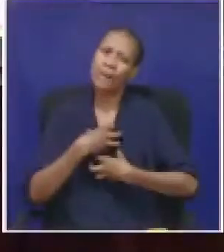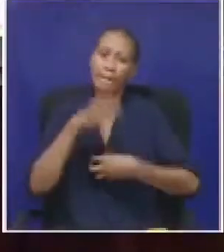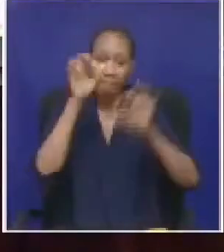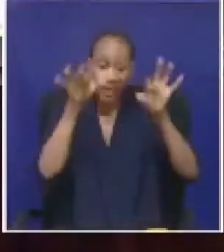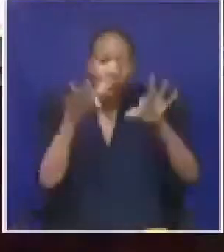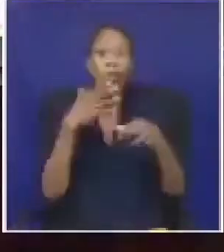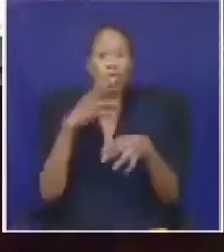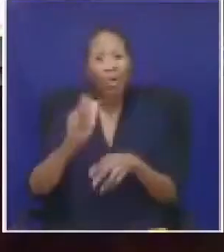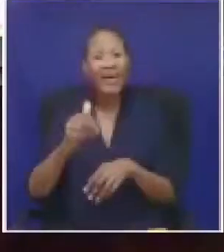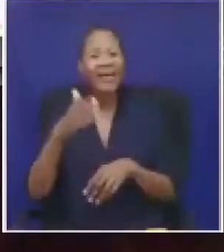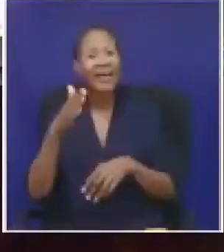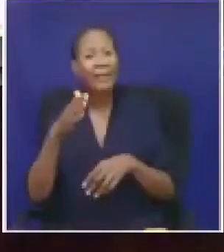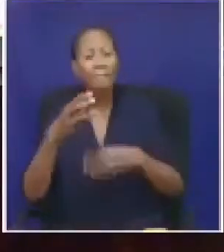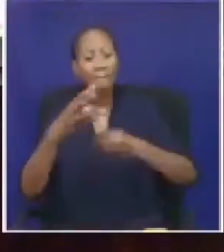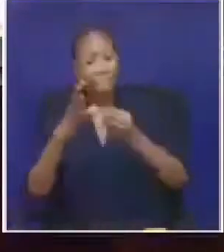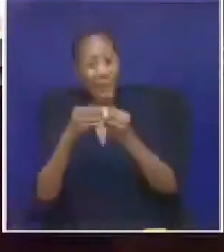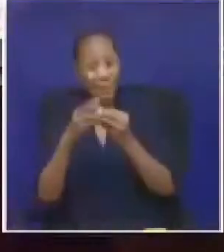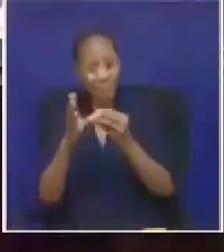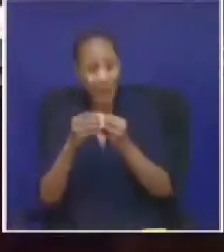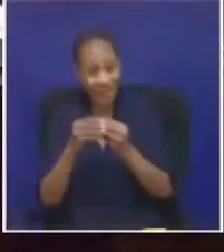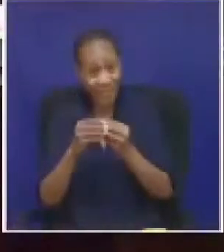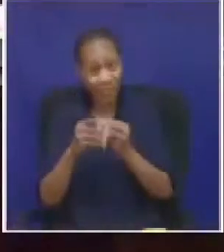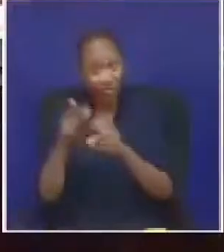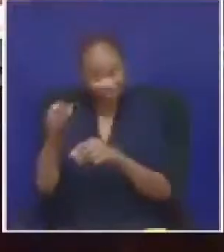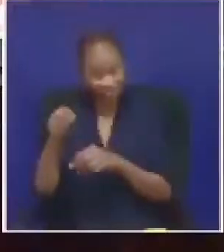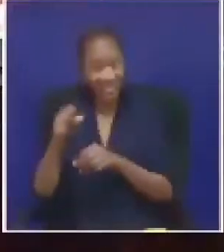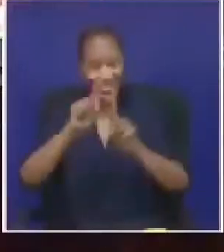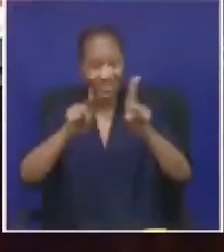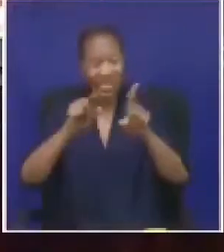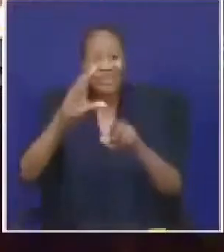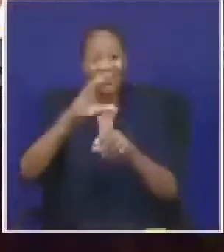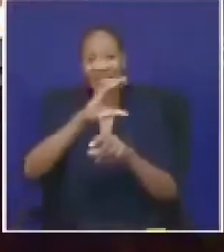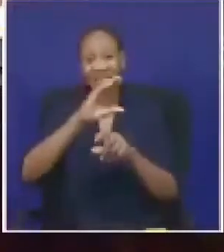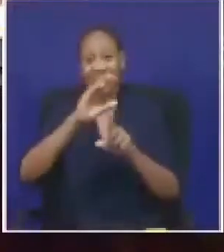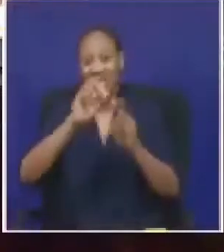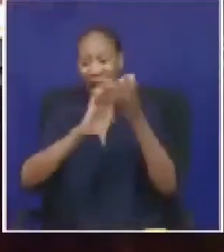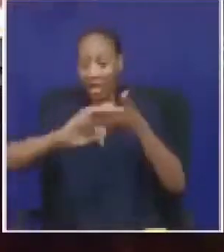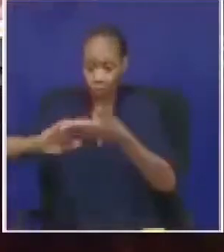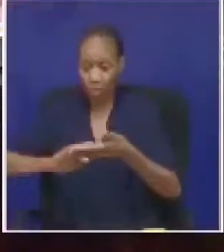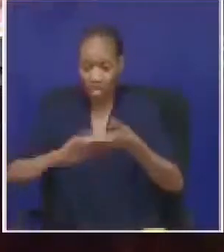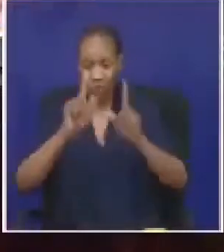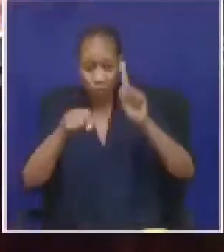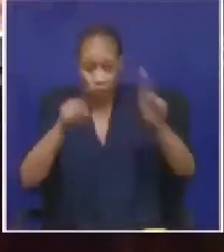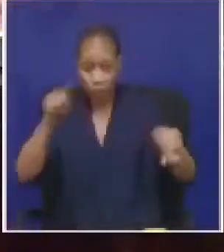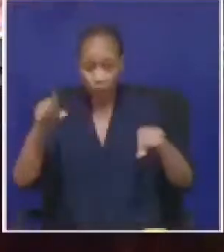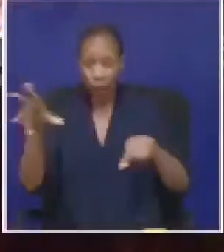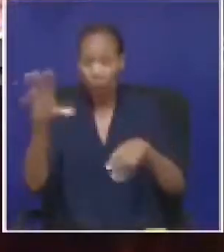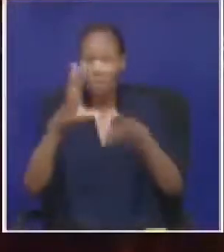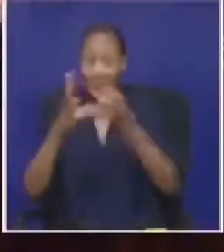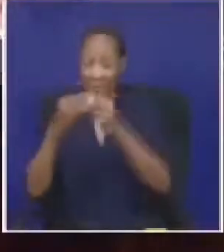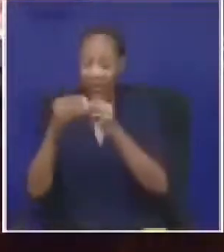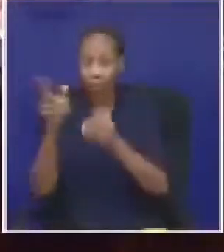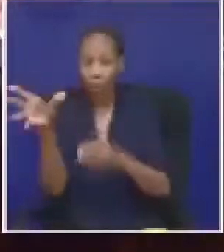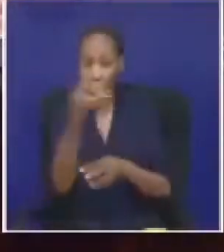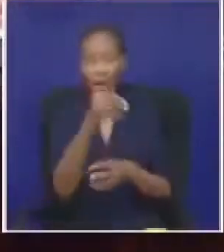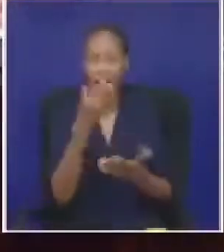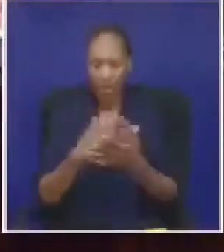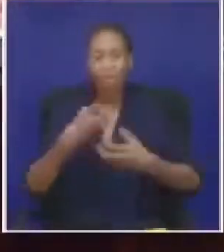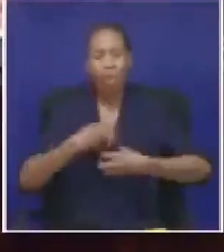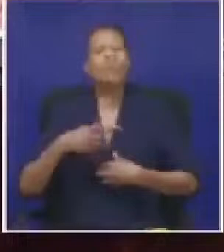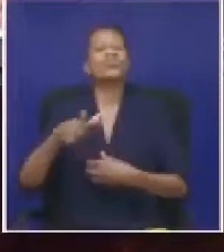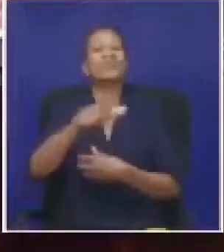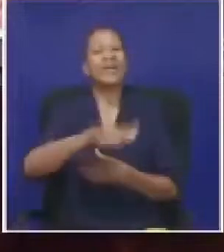residents who are members of associations and not by the leaders of